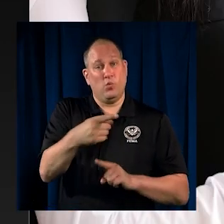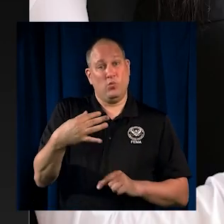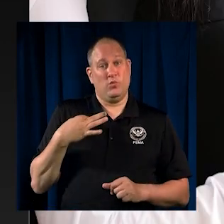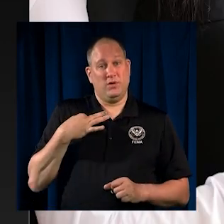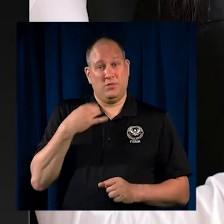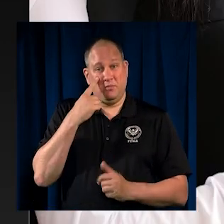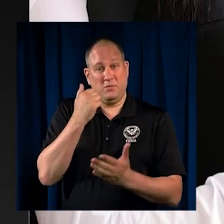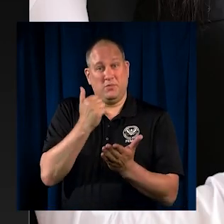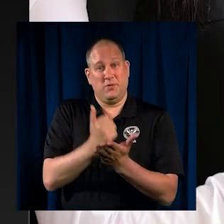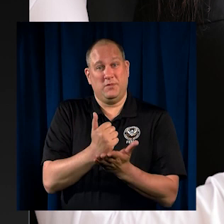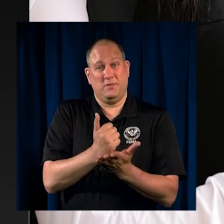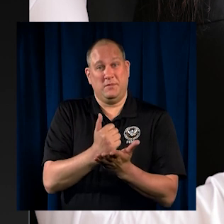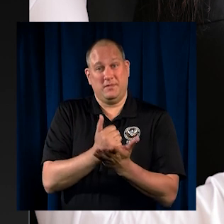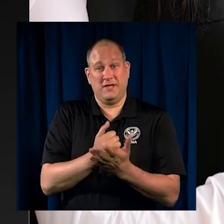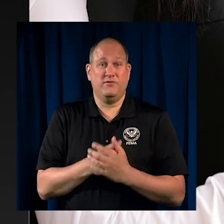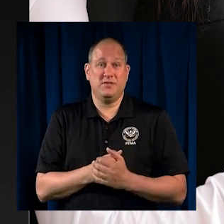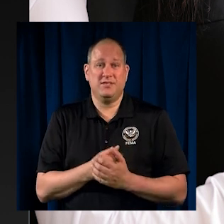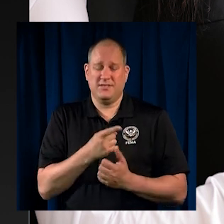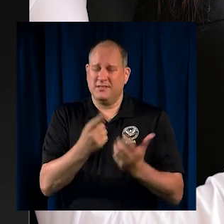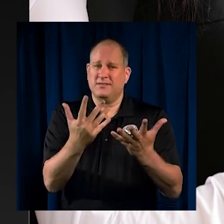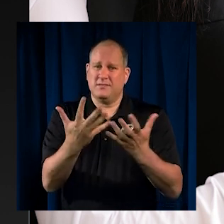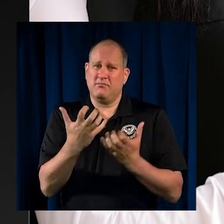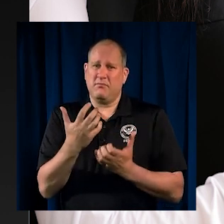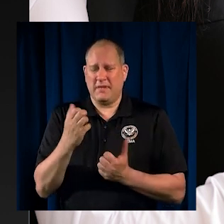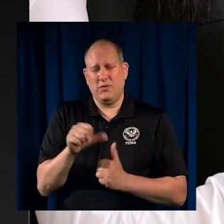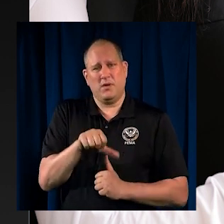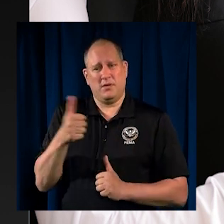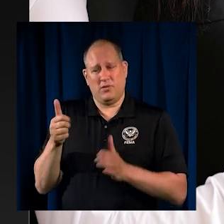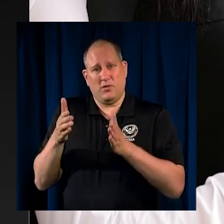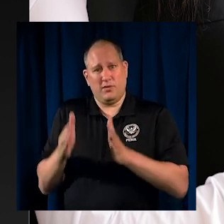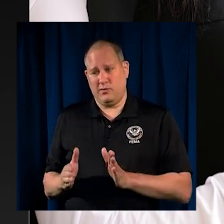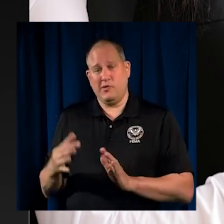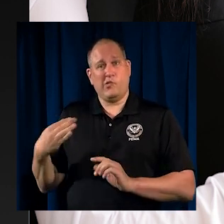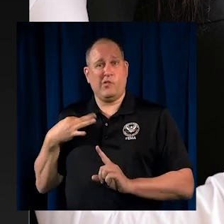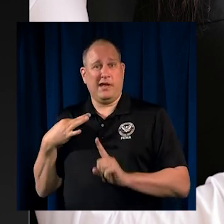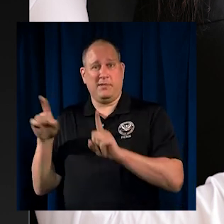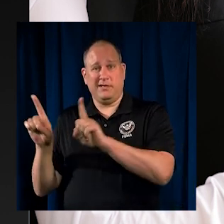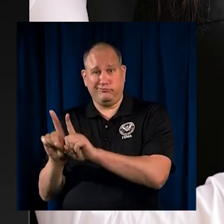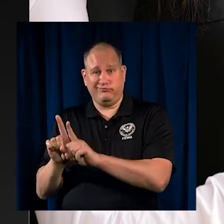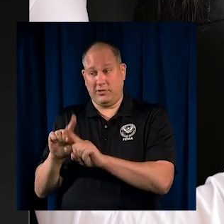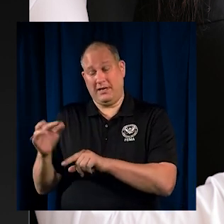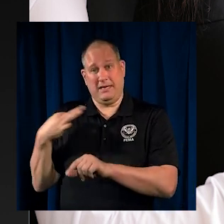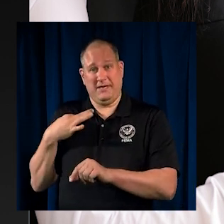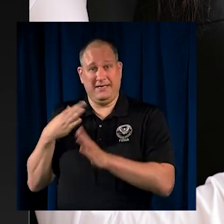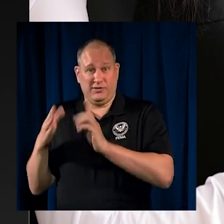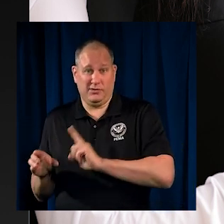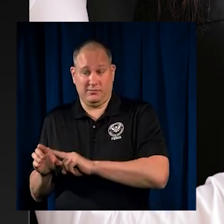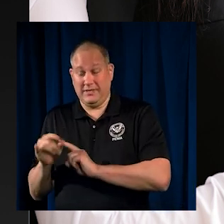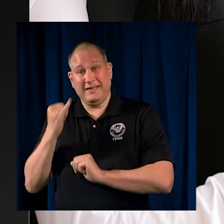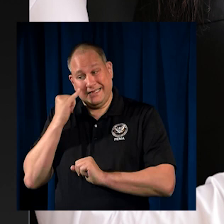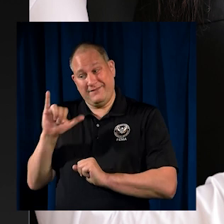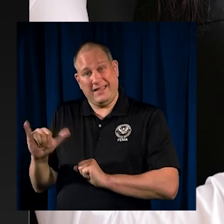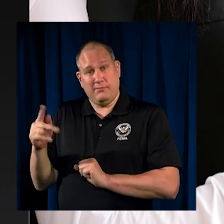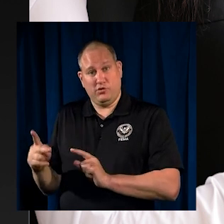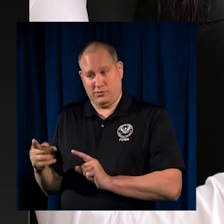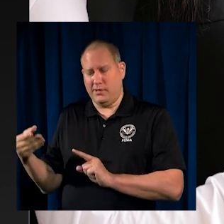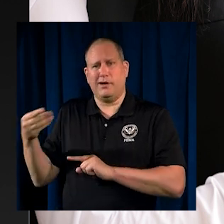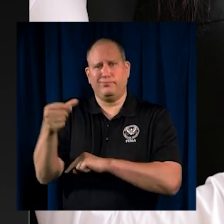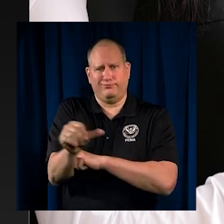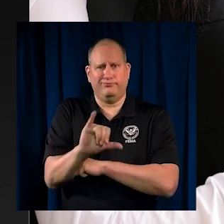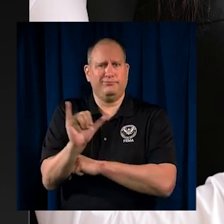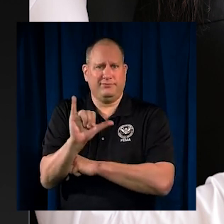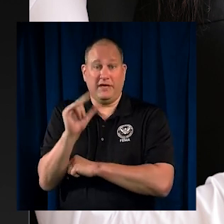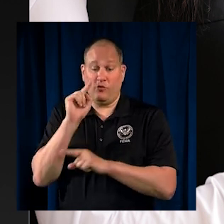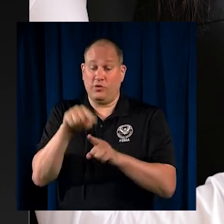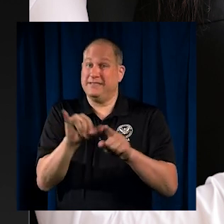When you apply for assistance, you may want to include a co-applicant on the application if another person also incurred funeral expenses